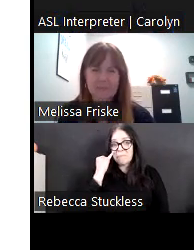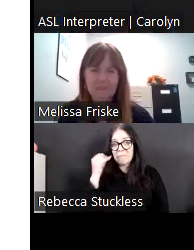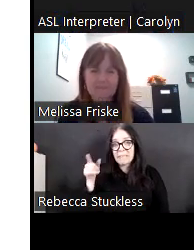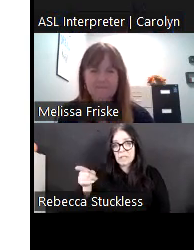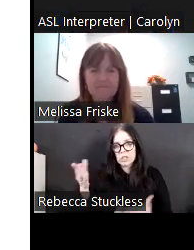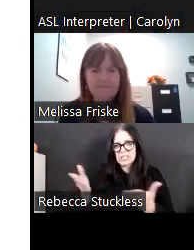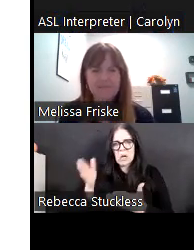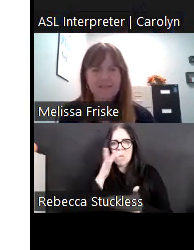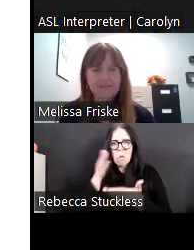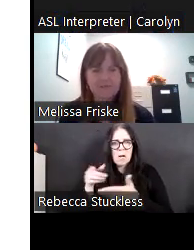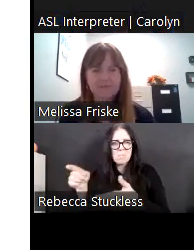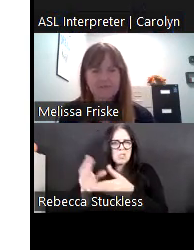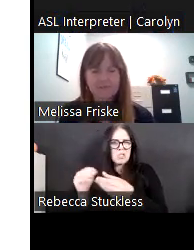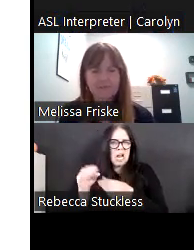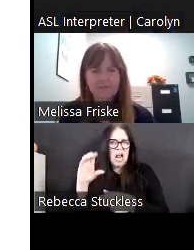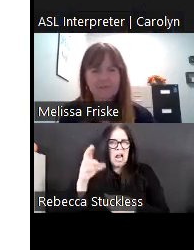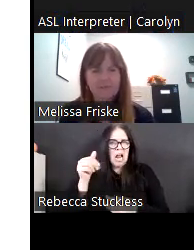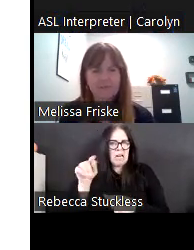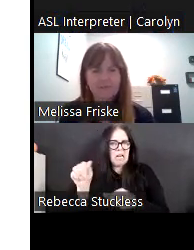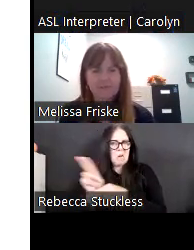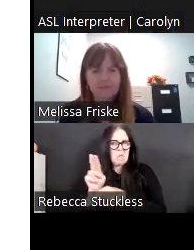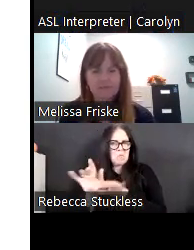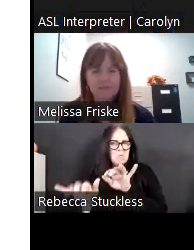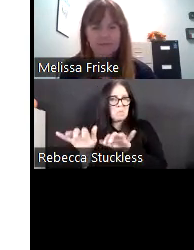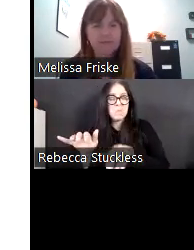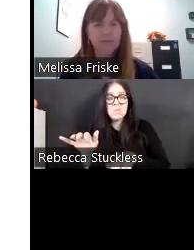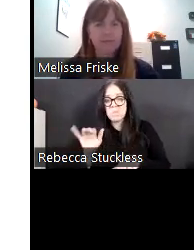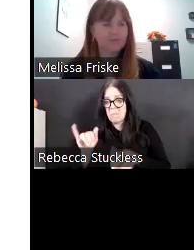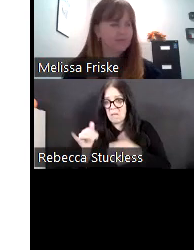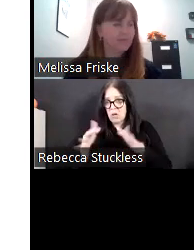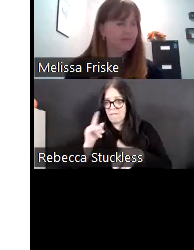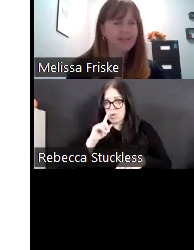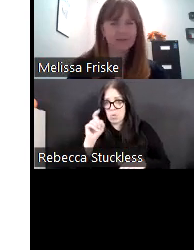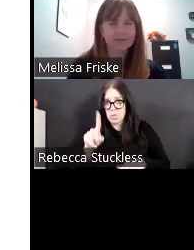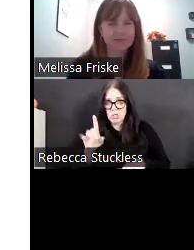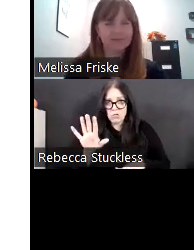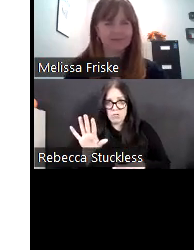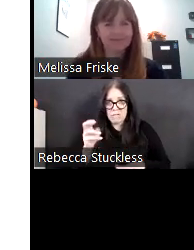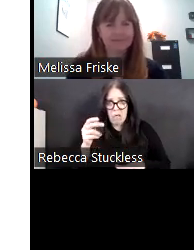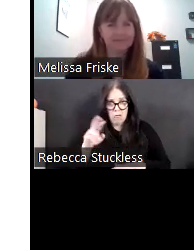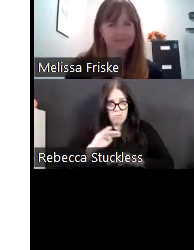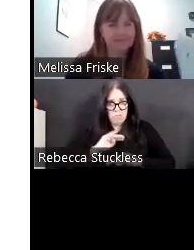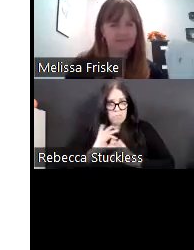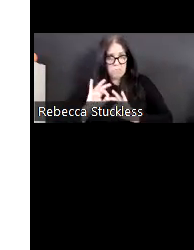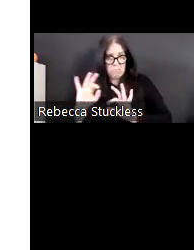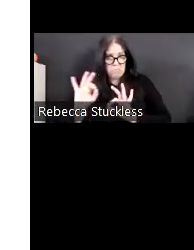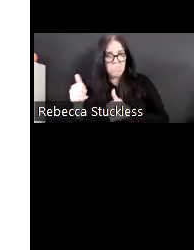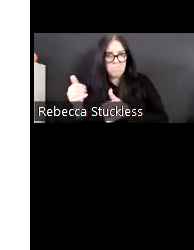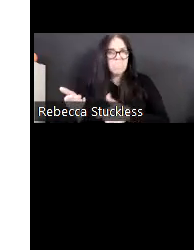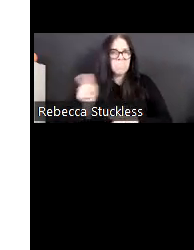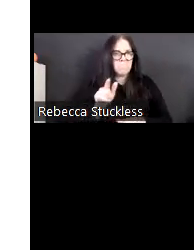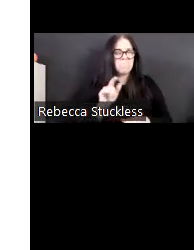Perfect. Is that it for questions, Heather? Yes, that's it. Thank you. Wonderful. Thank you so